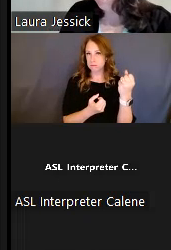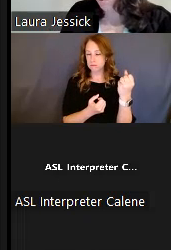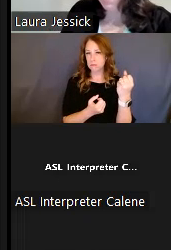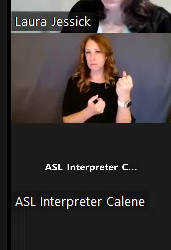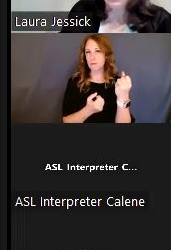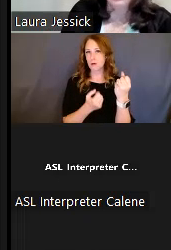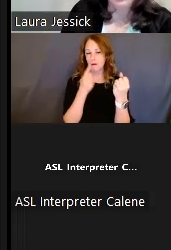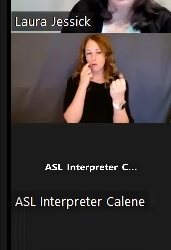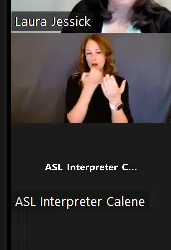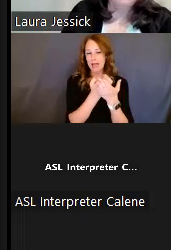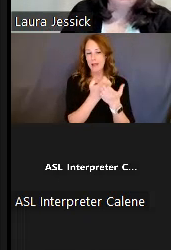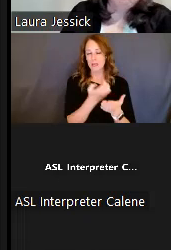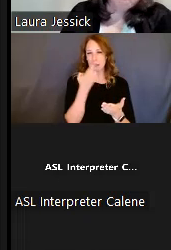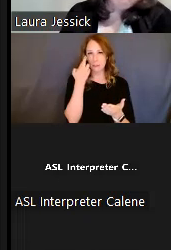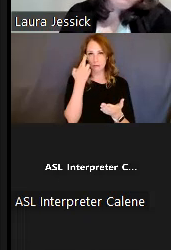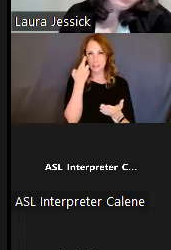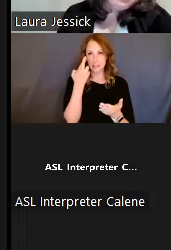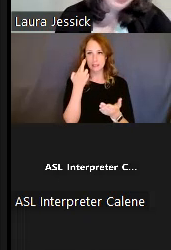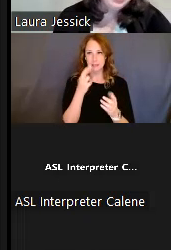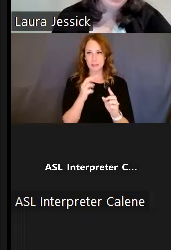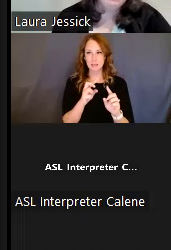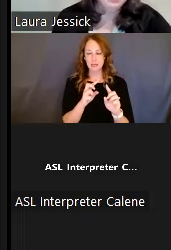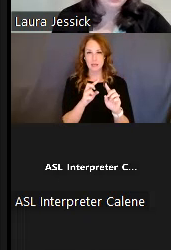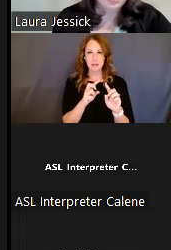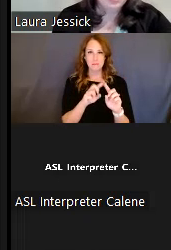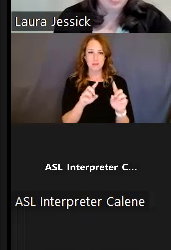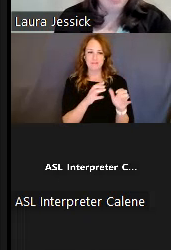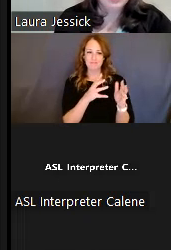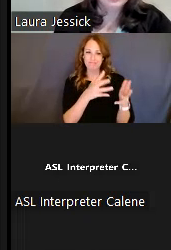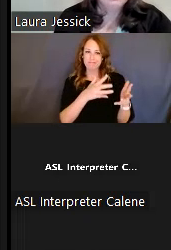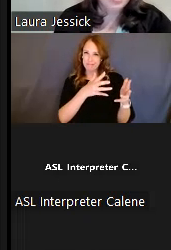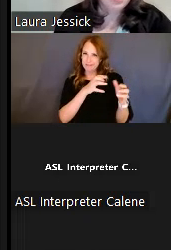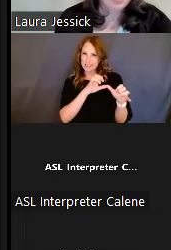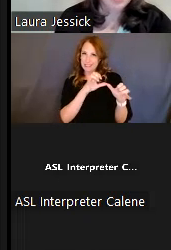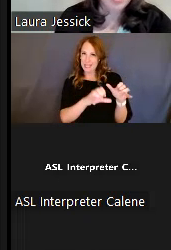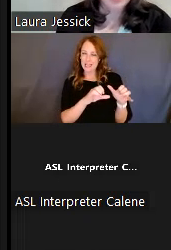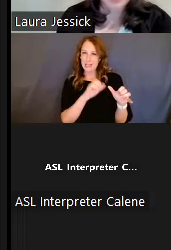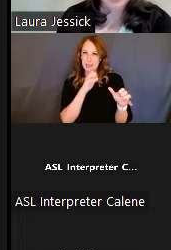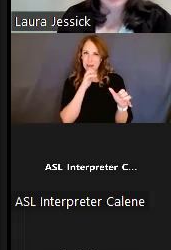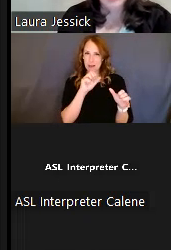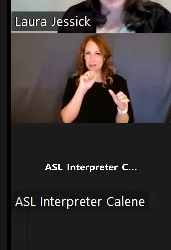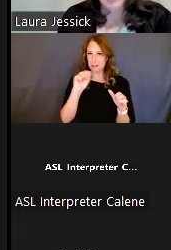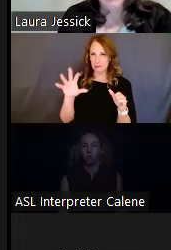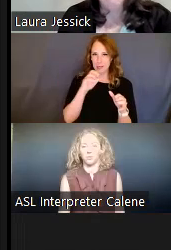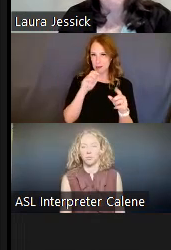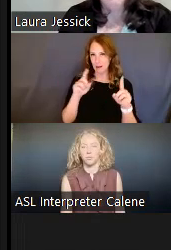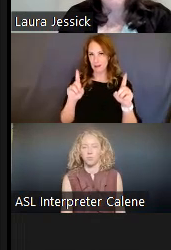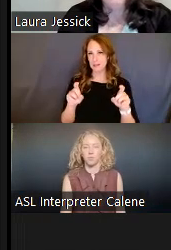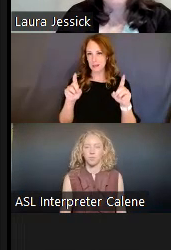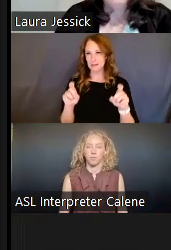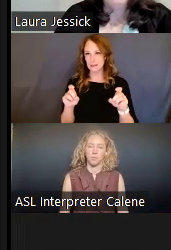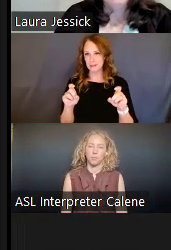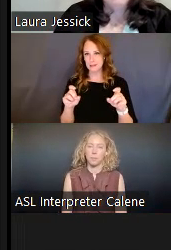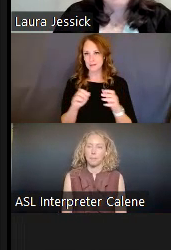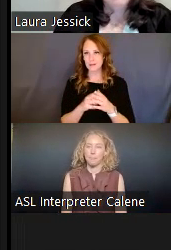for evidence purposes, and they just stayed in their possession, unsubmitted and untested.